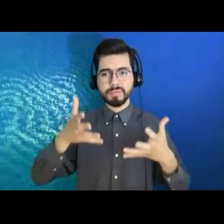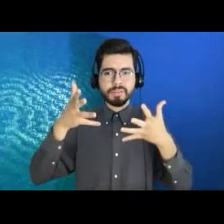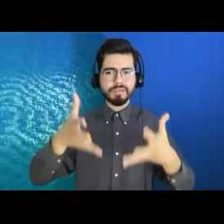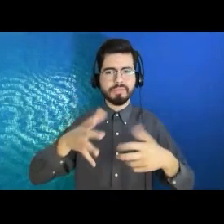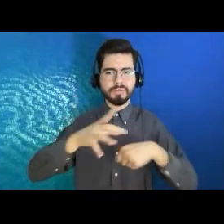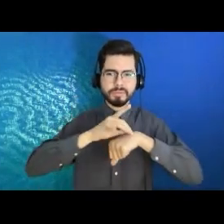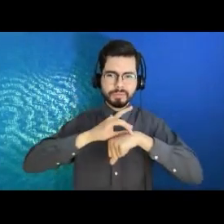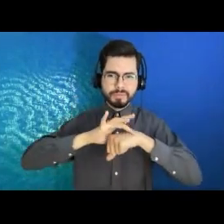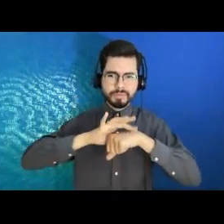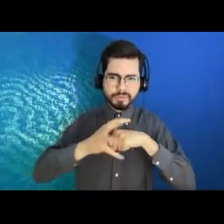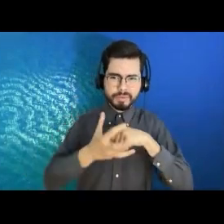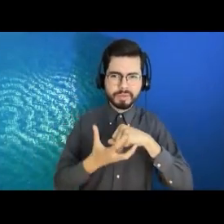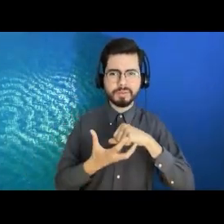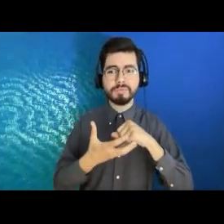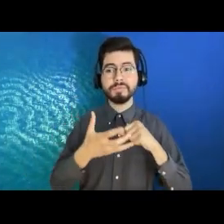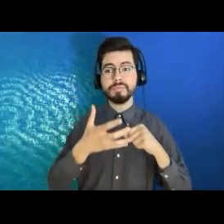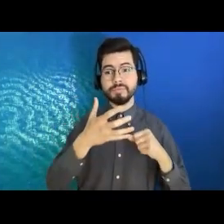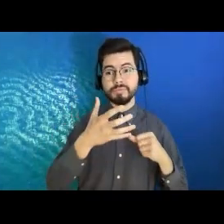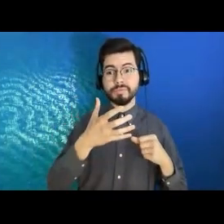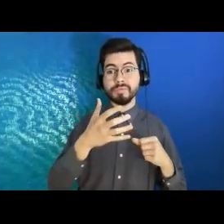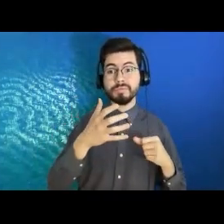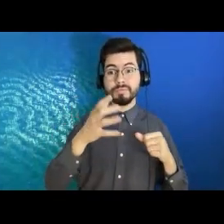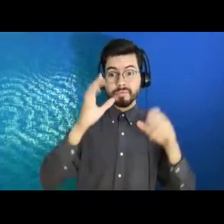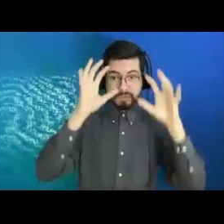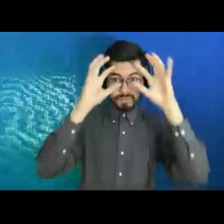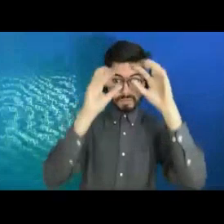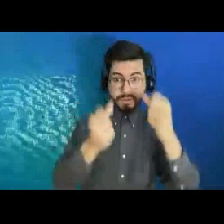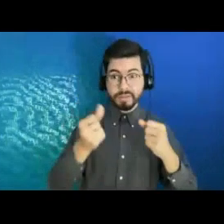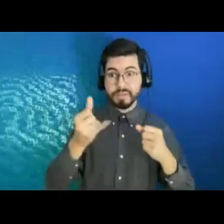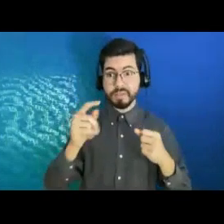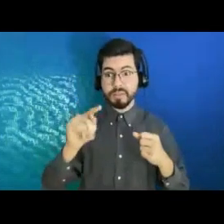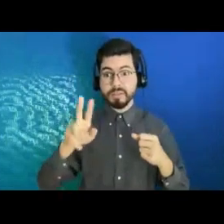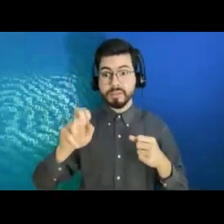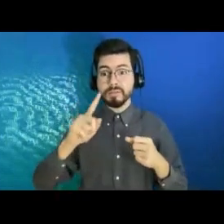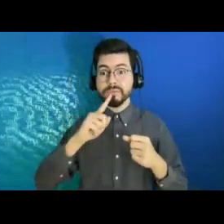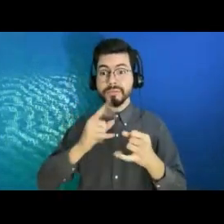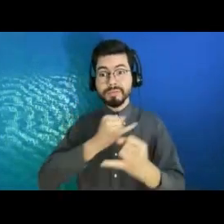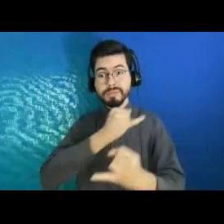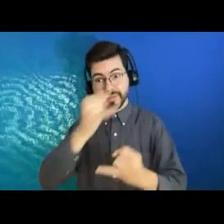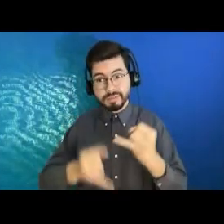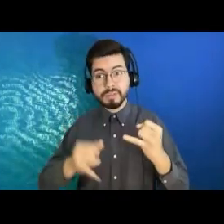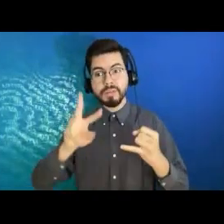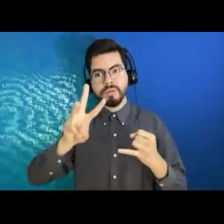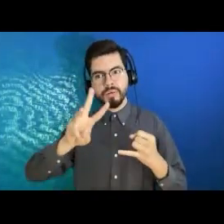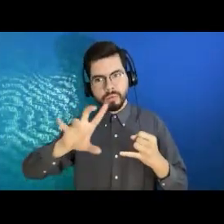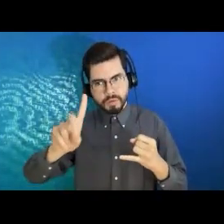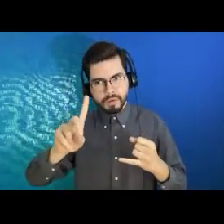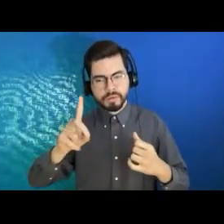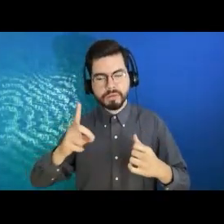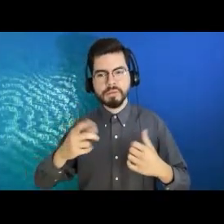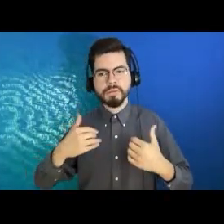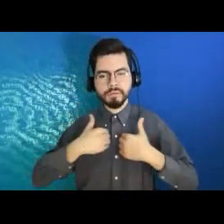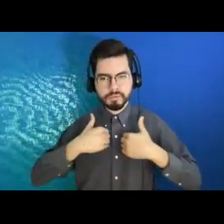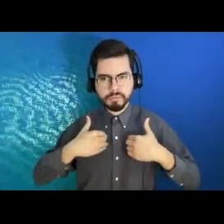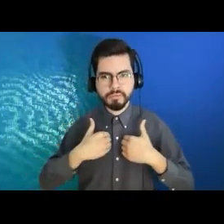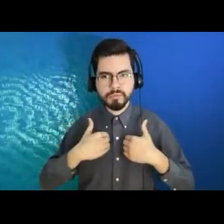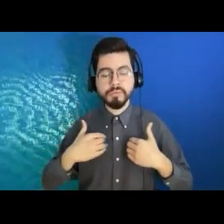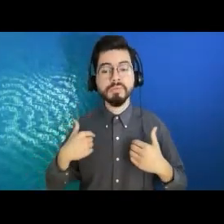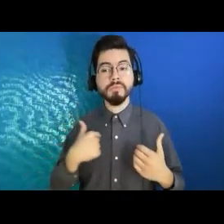in Yellowstone are the last of the wild animals, and get them back out, because we live in a closed